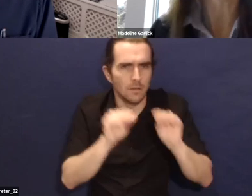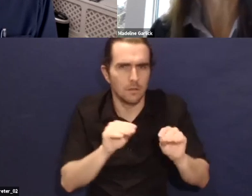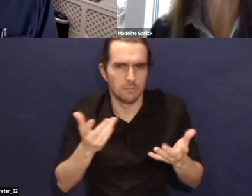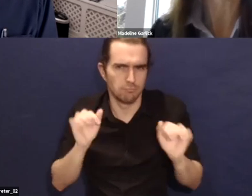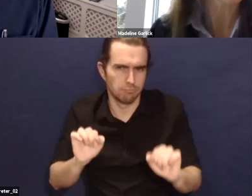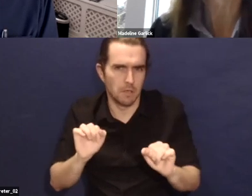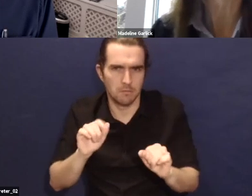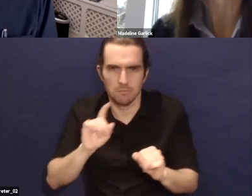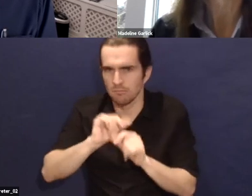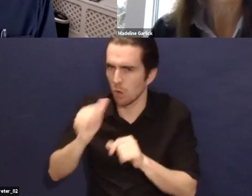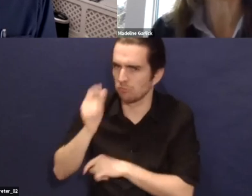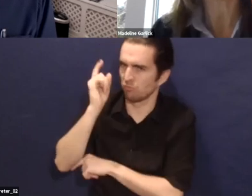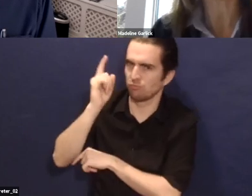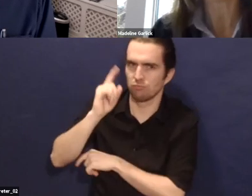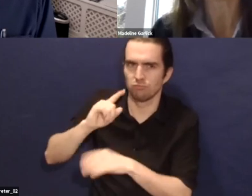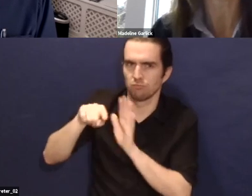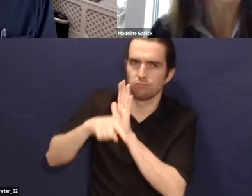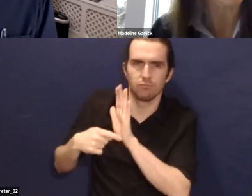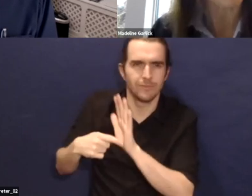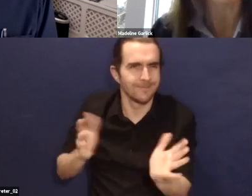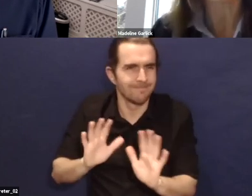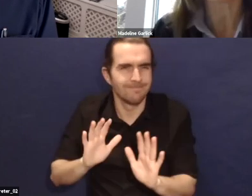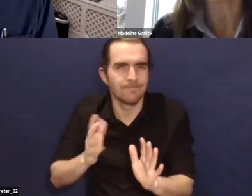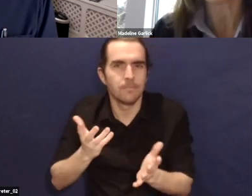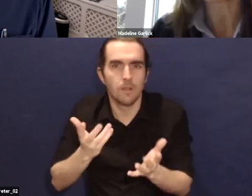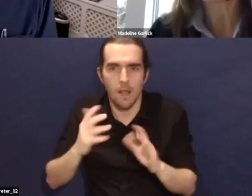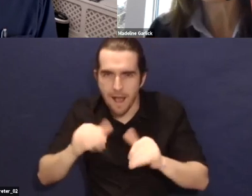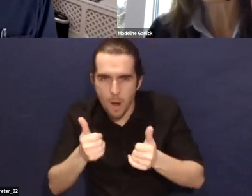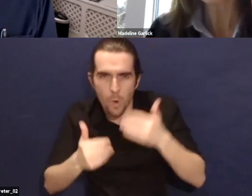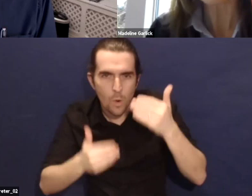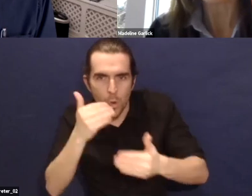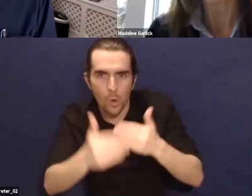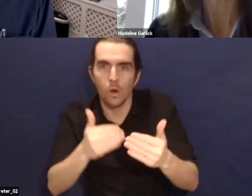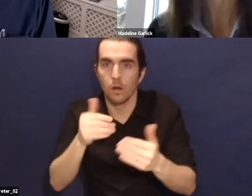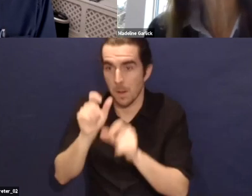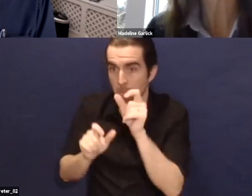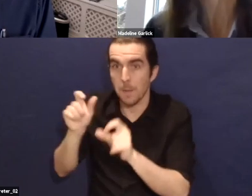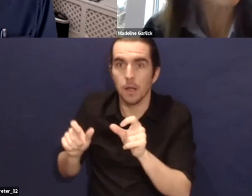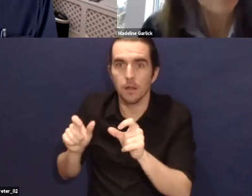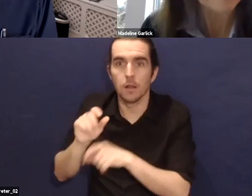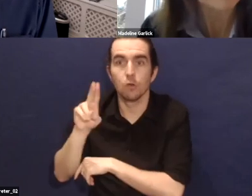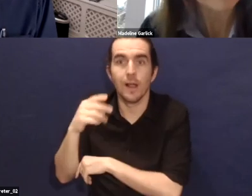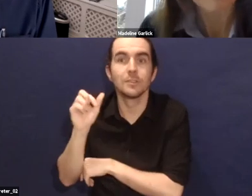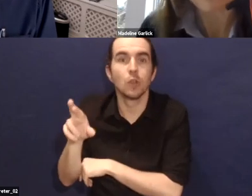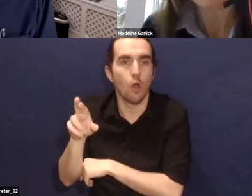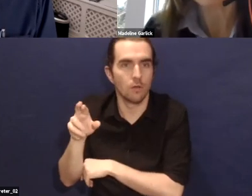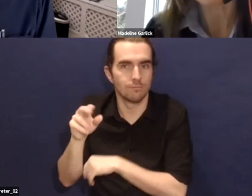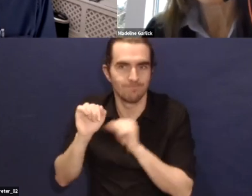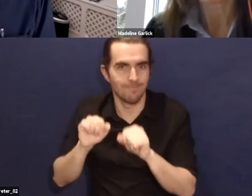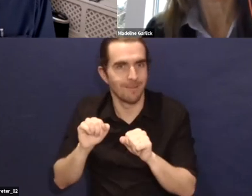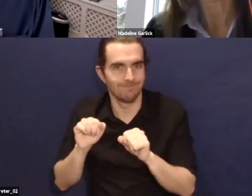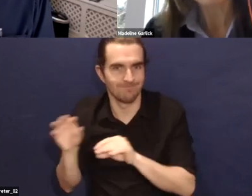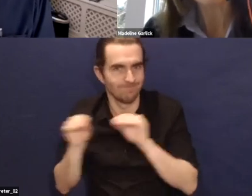includes a focus on ensuring access to means of self-reliance, as you said. People shouldn't have to wait for their